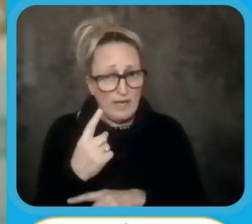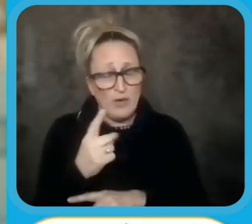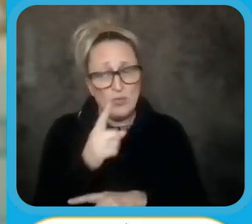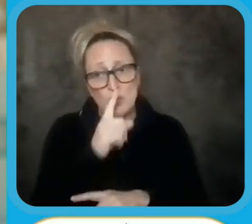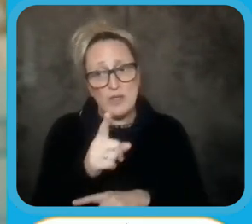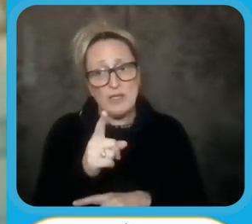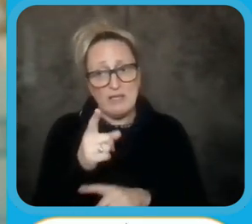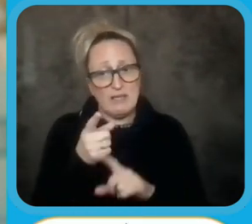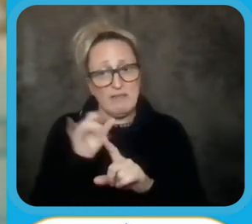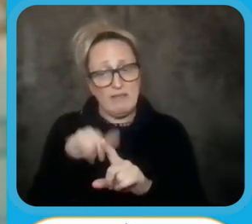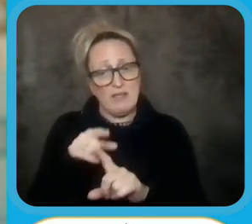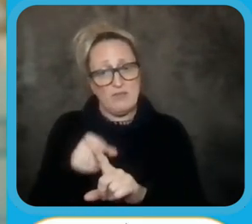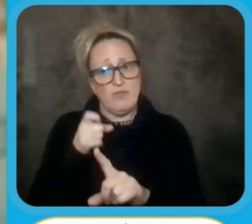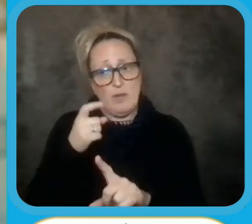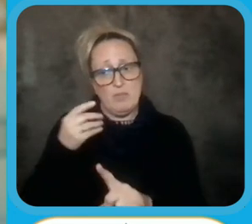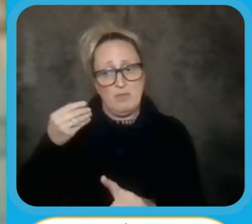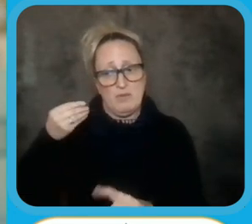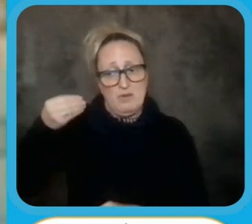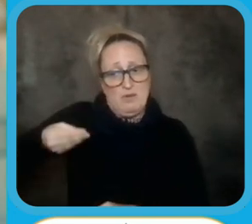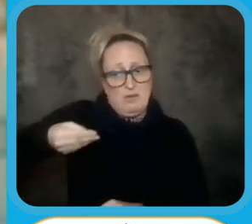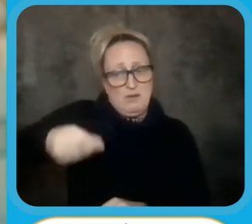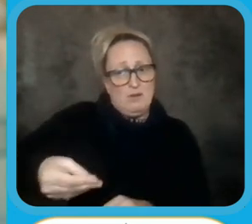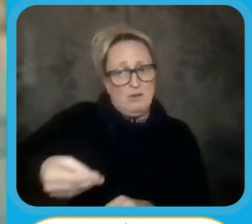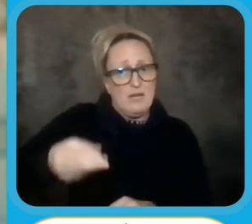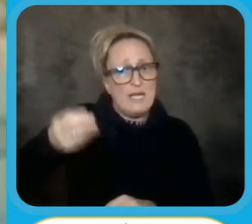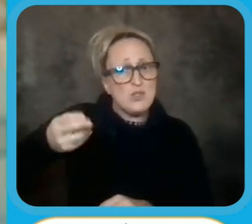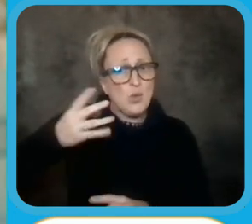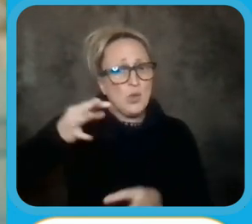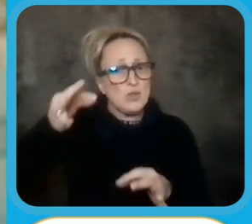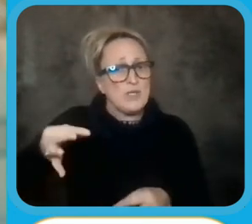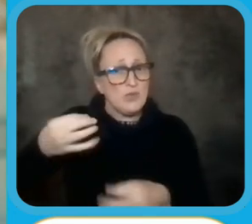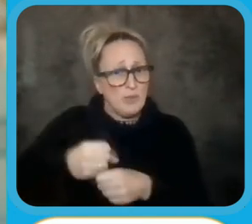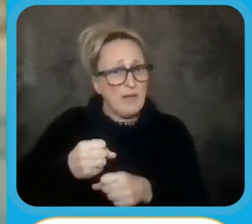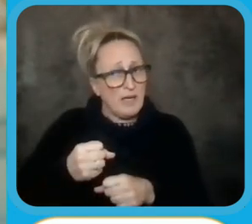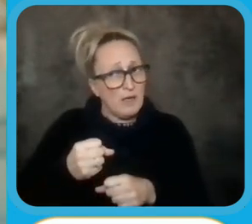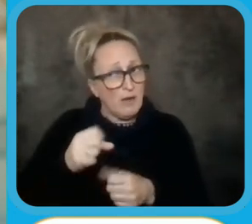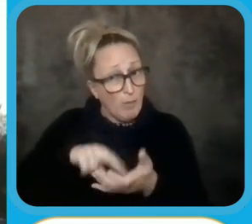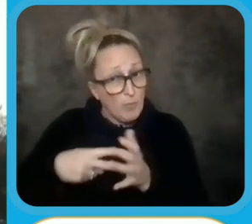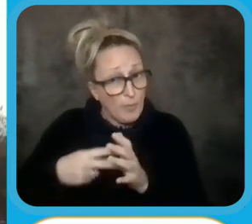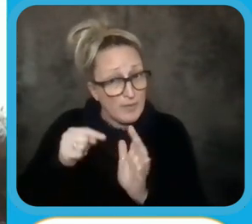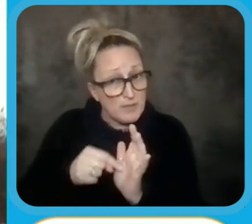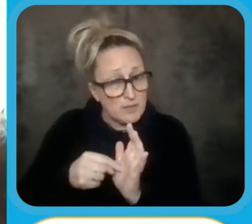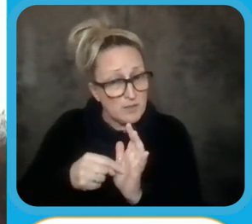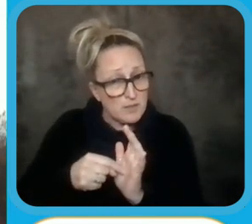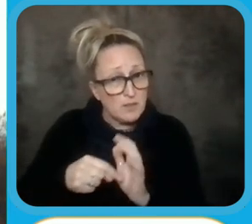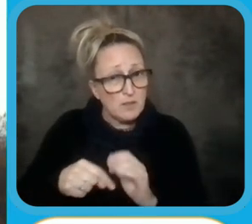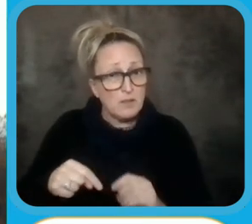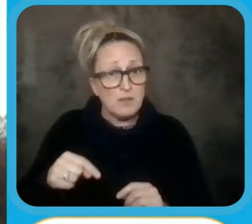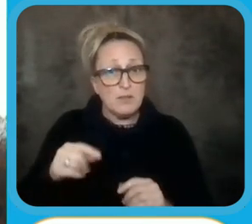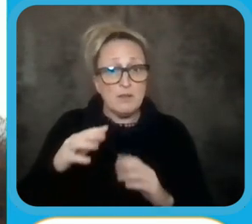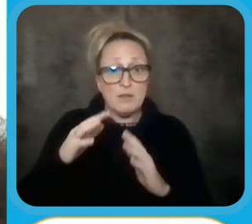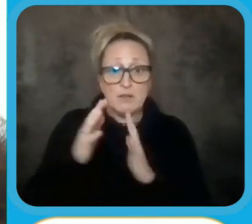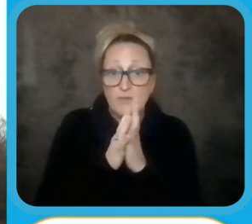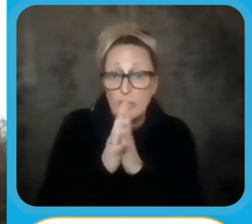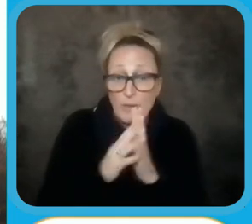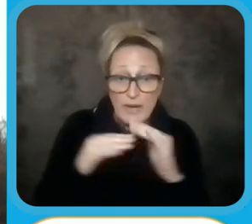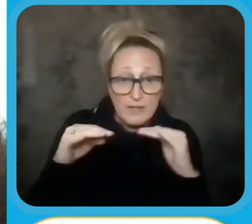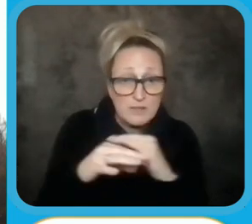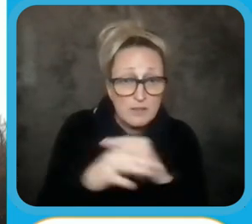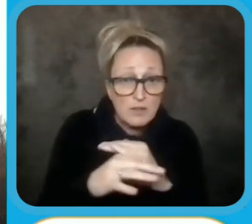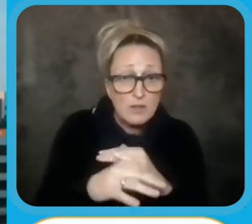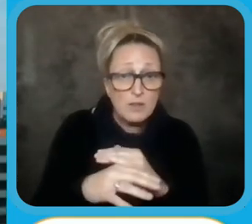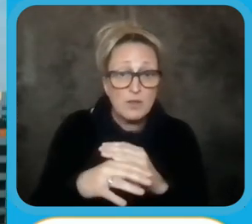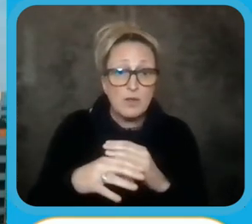comes from a historical decisions that were made purposefully. Like the freeways, the